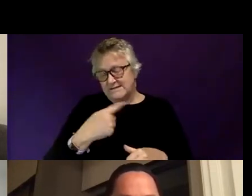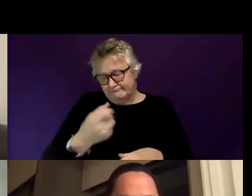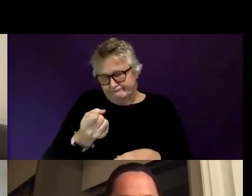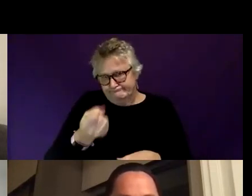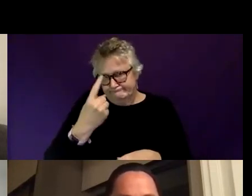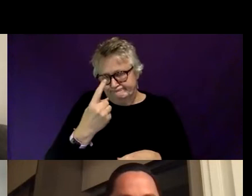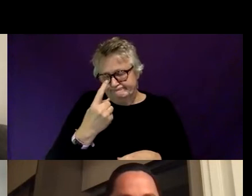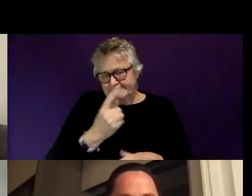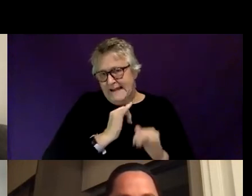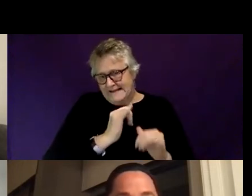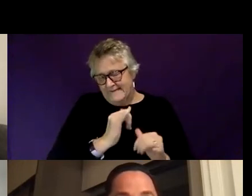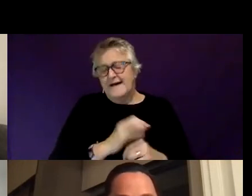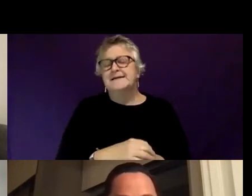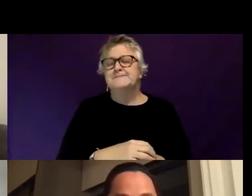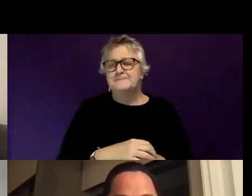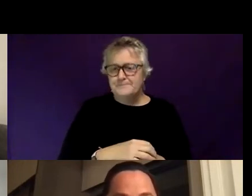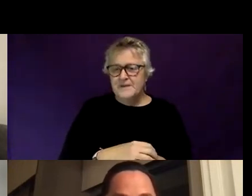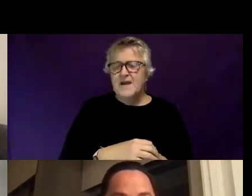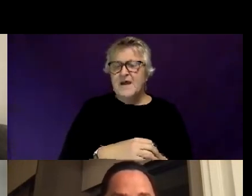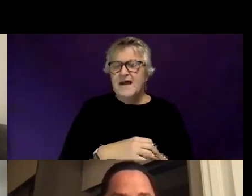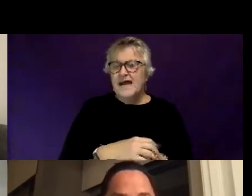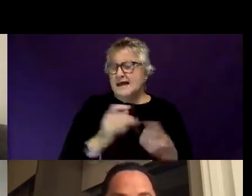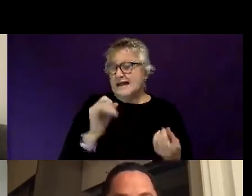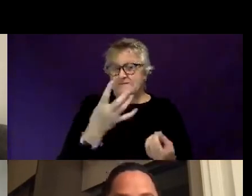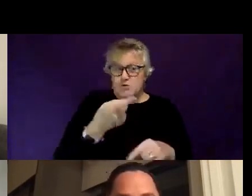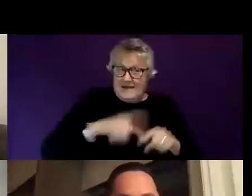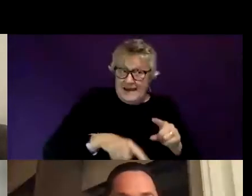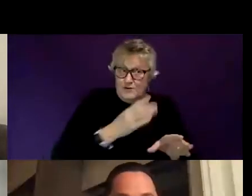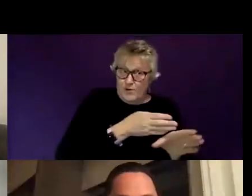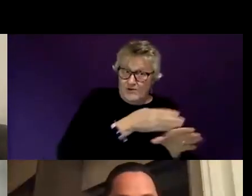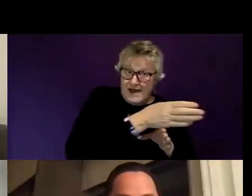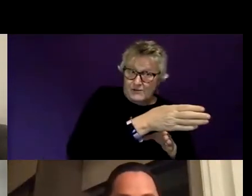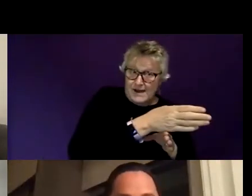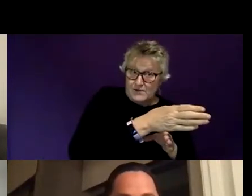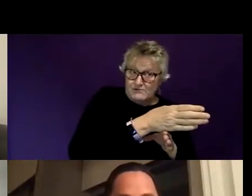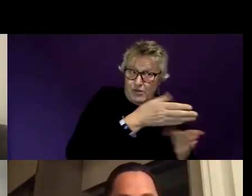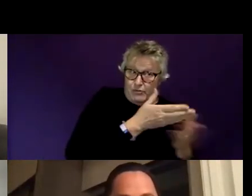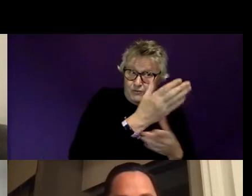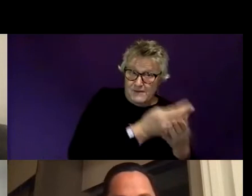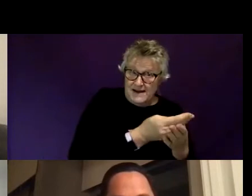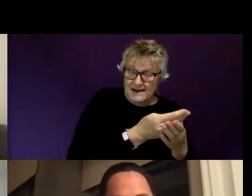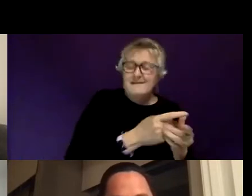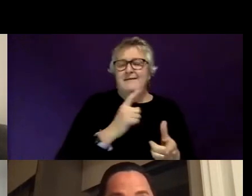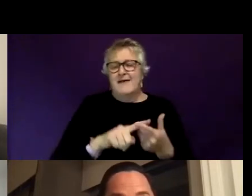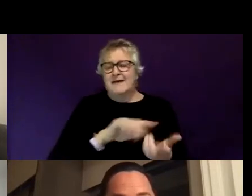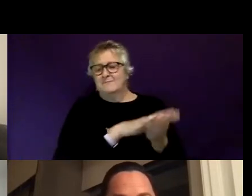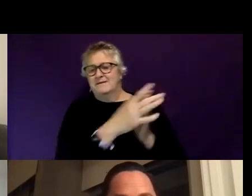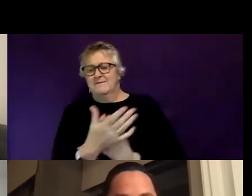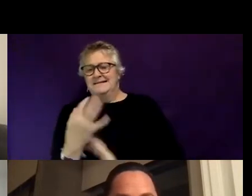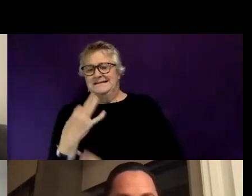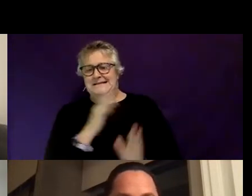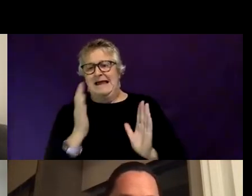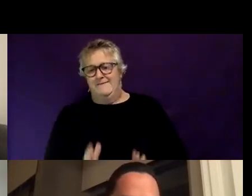go that route, then being a staffer is a good route to go. And that's what I did. I had the immense pleasure, honor